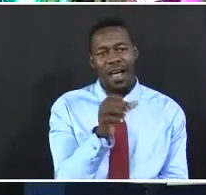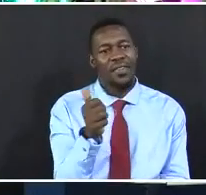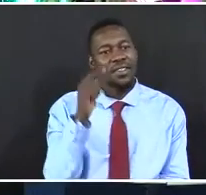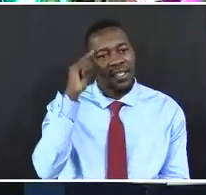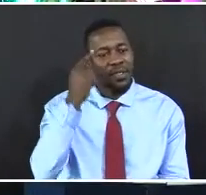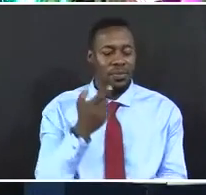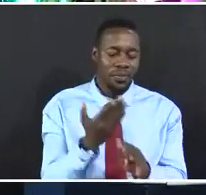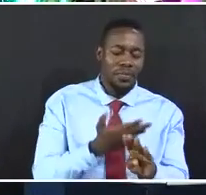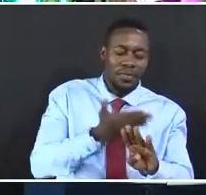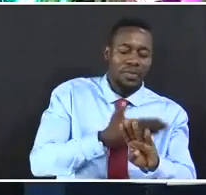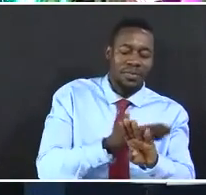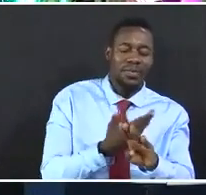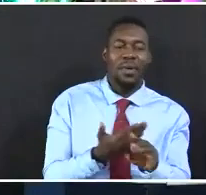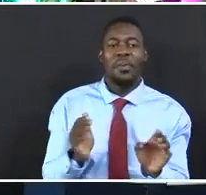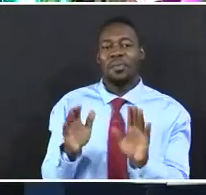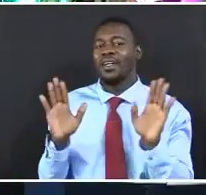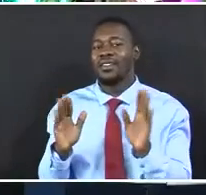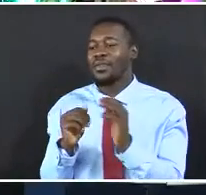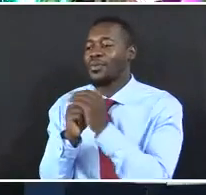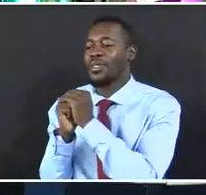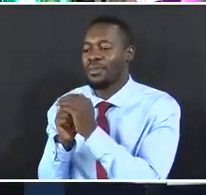Let's just mention a few.